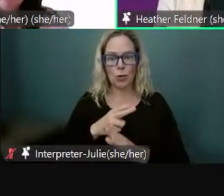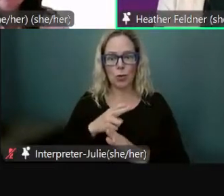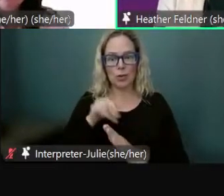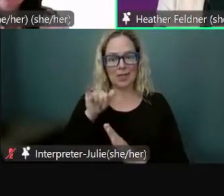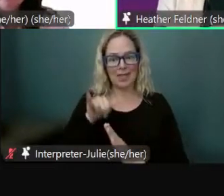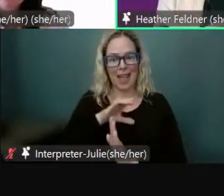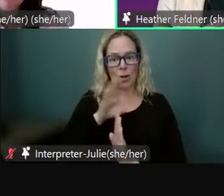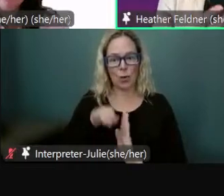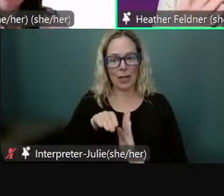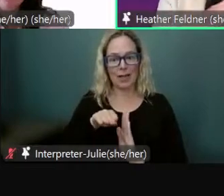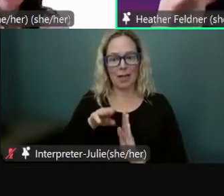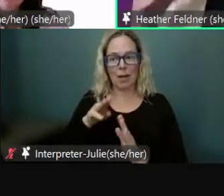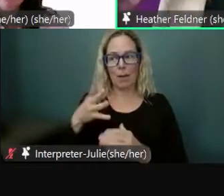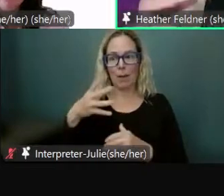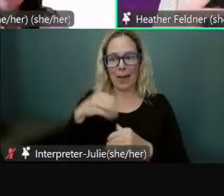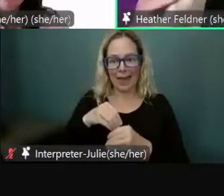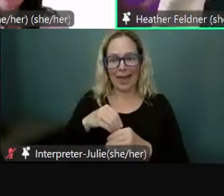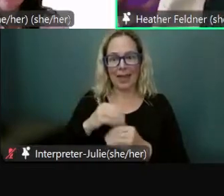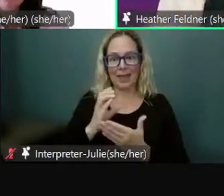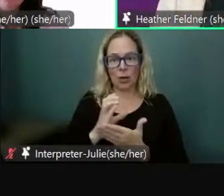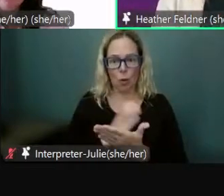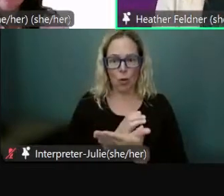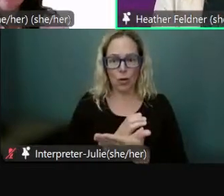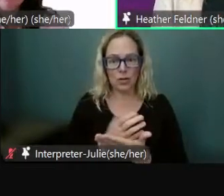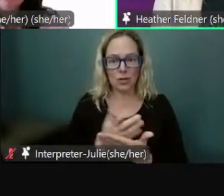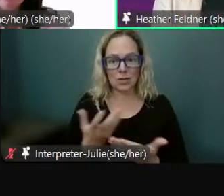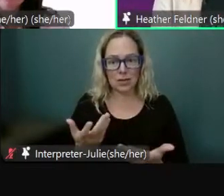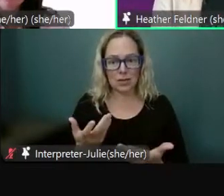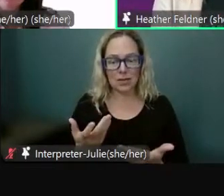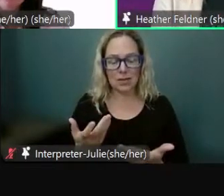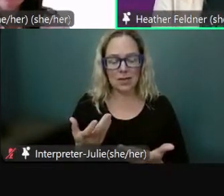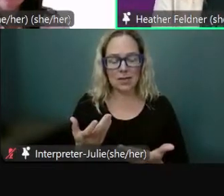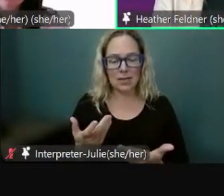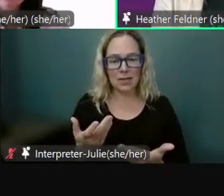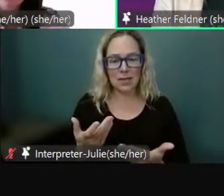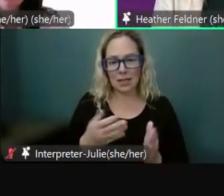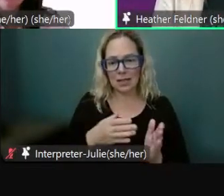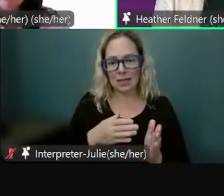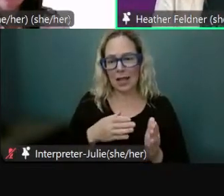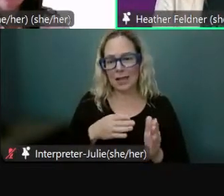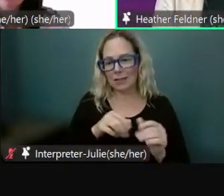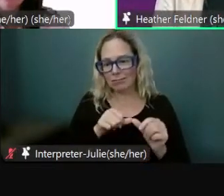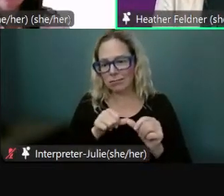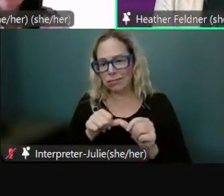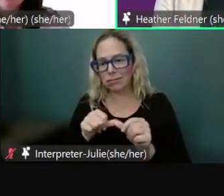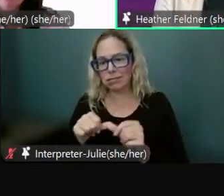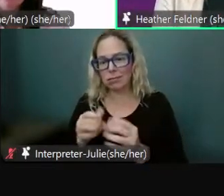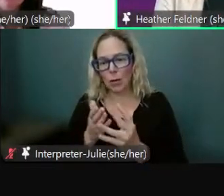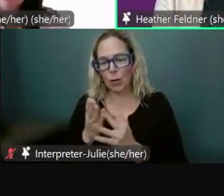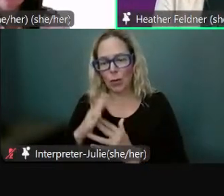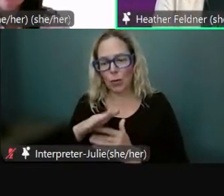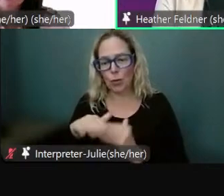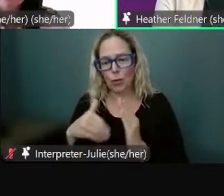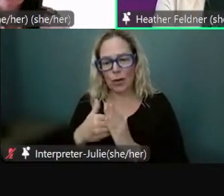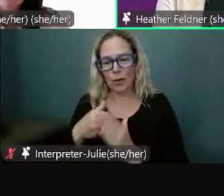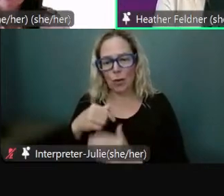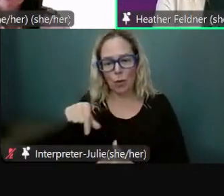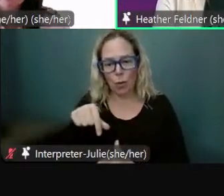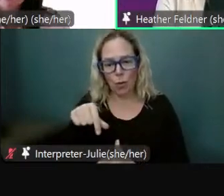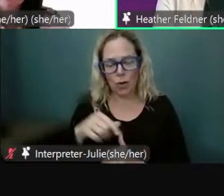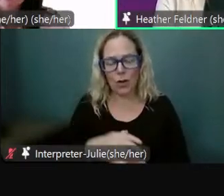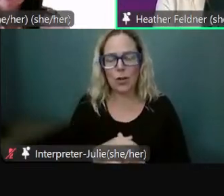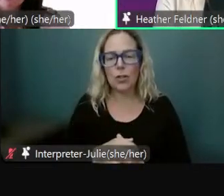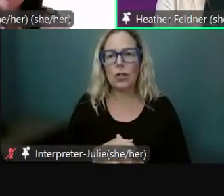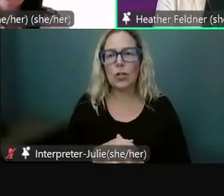courses, kind of spread out throughout more of that quarter-long format. So it